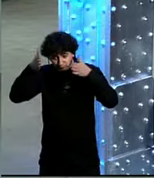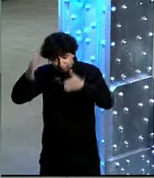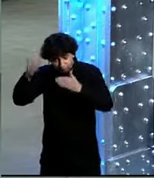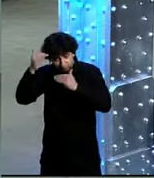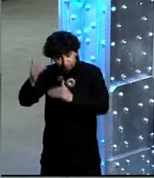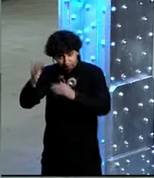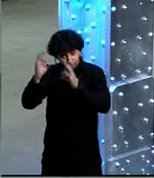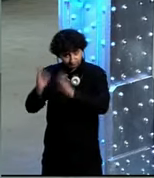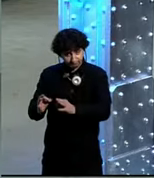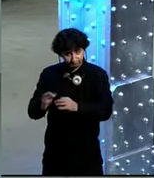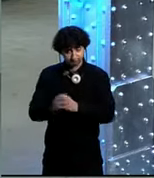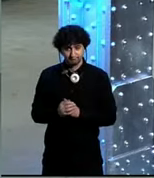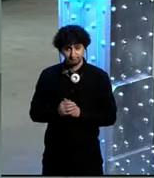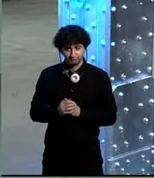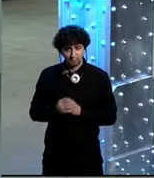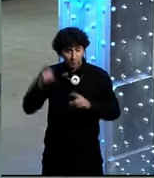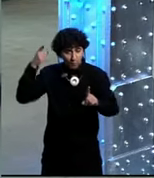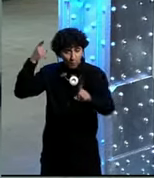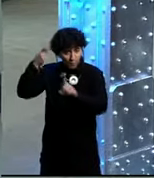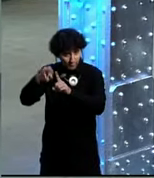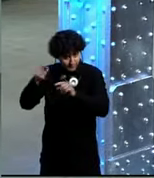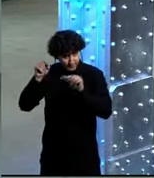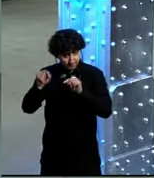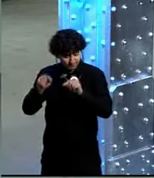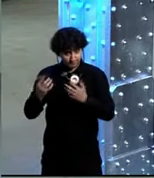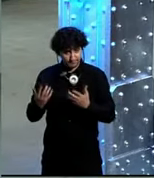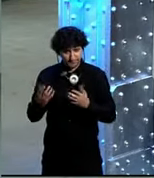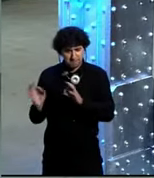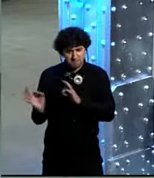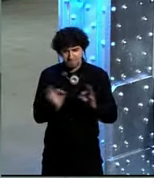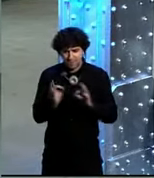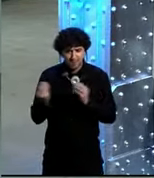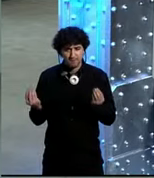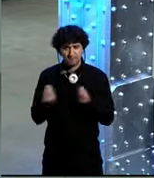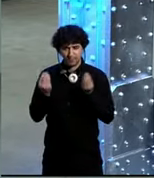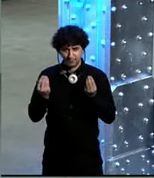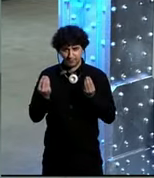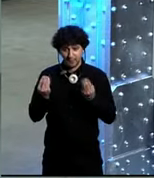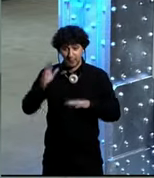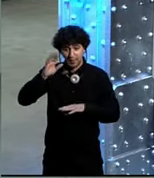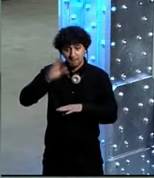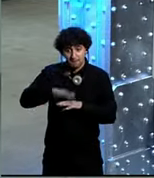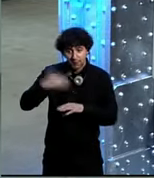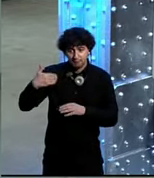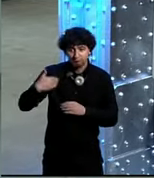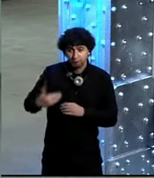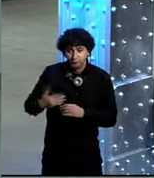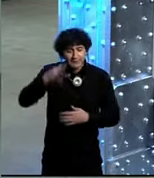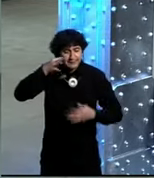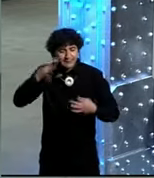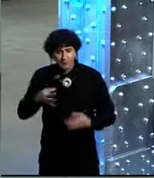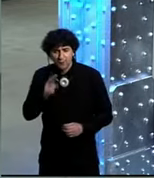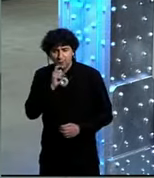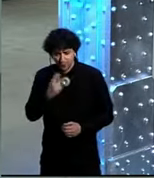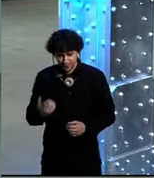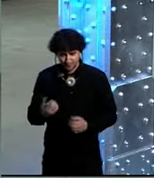go somewhere, the better equipped we are when it comes to dealing with new realities. But to be clear, I'm not